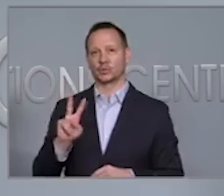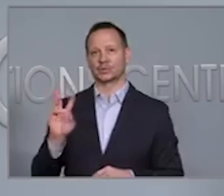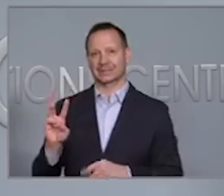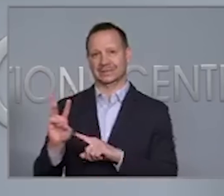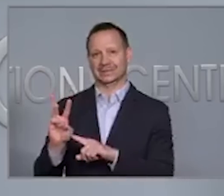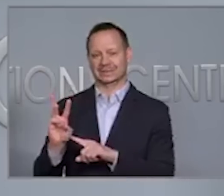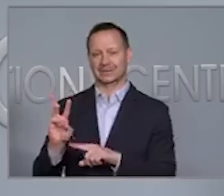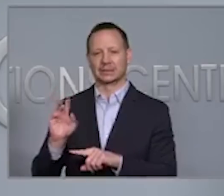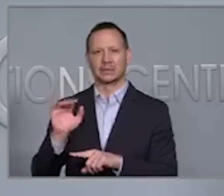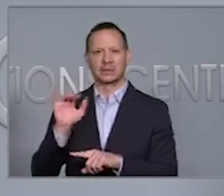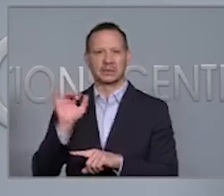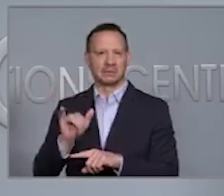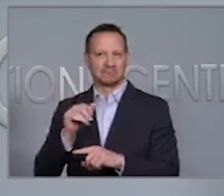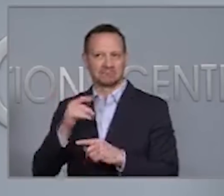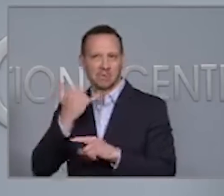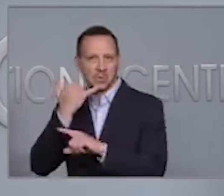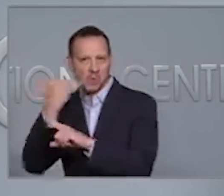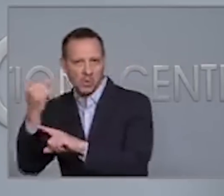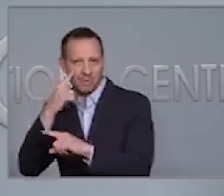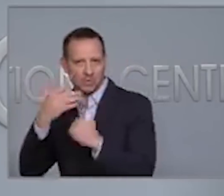1-844-746-2326 or visit